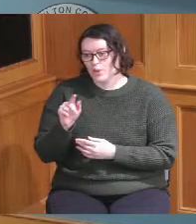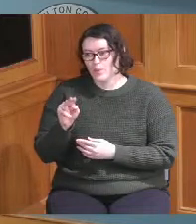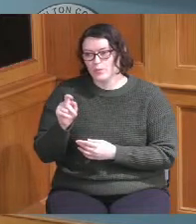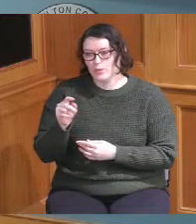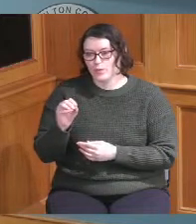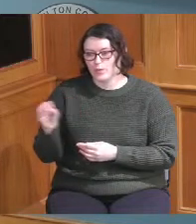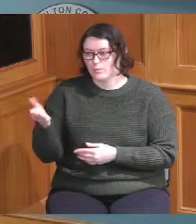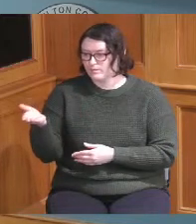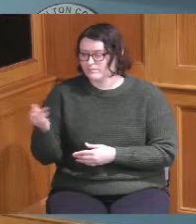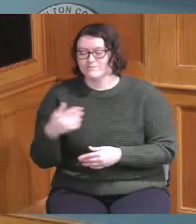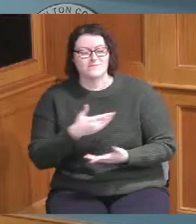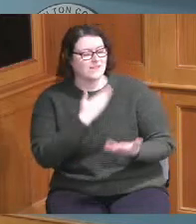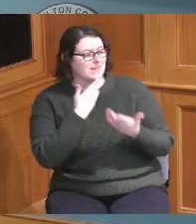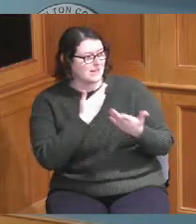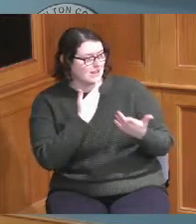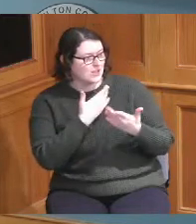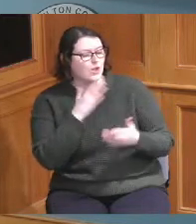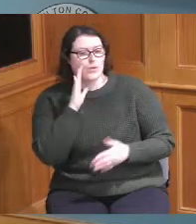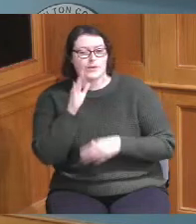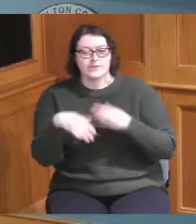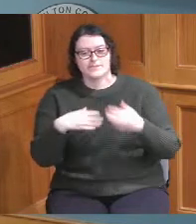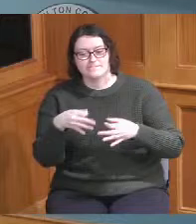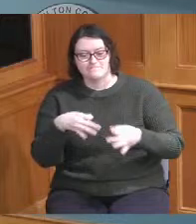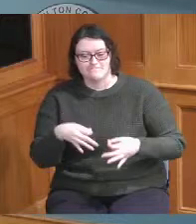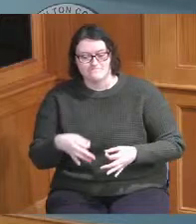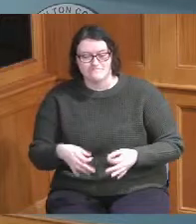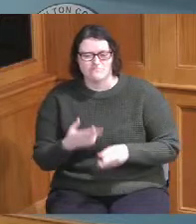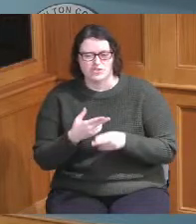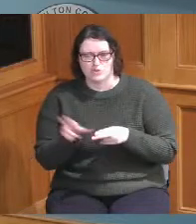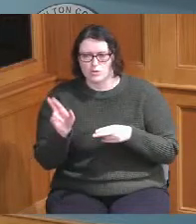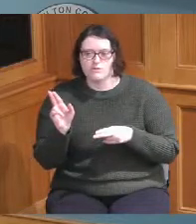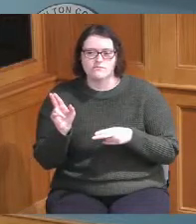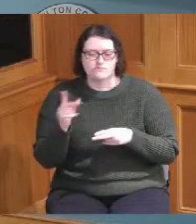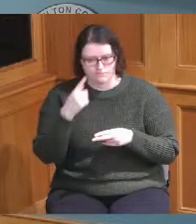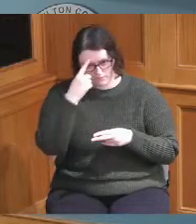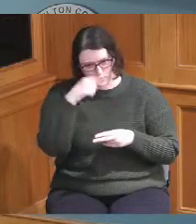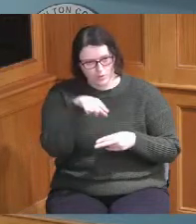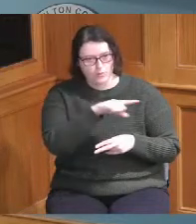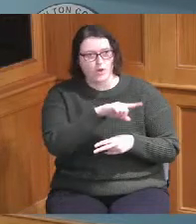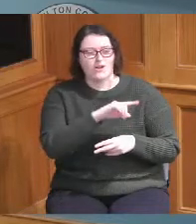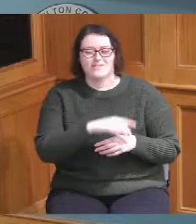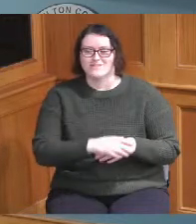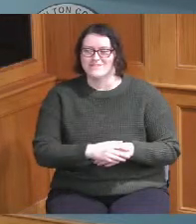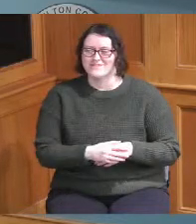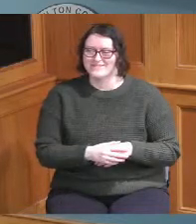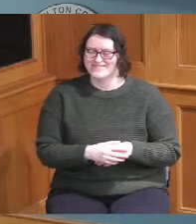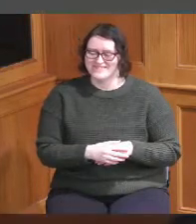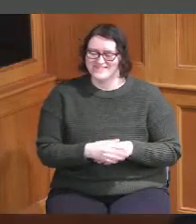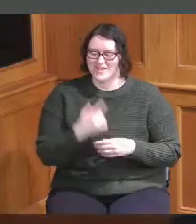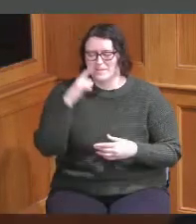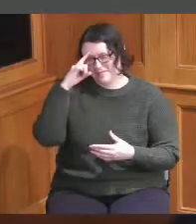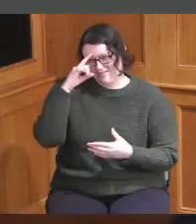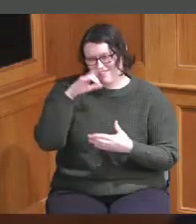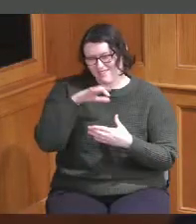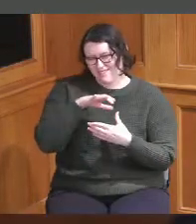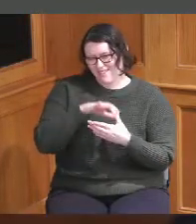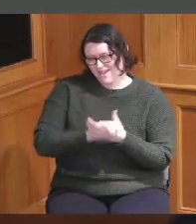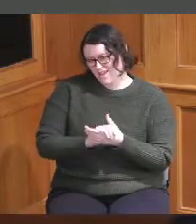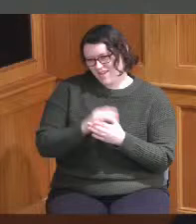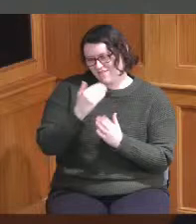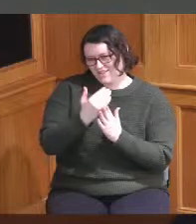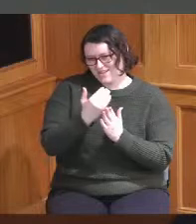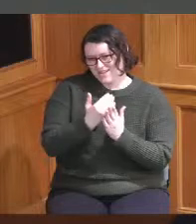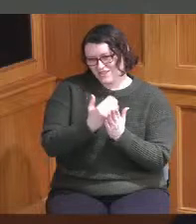Commissioners. I'm going to walk through the consent agenda quickly for you. I believe that the consent